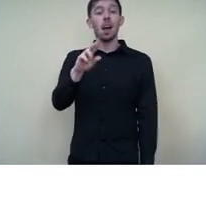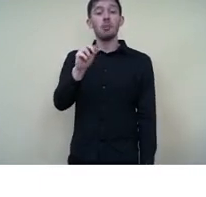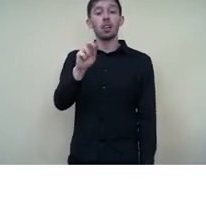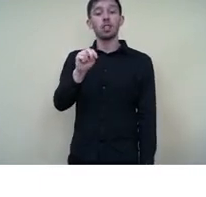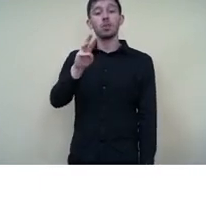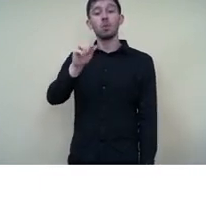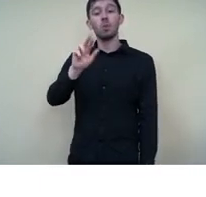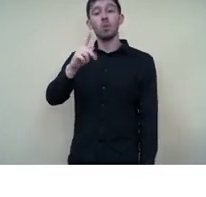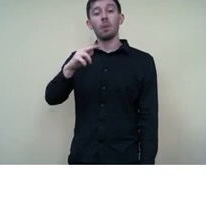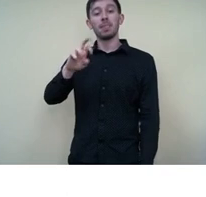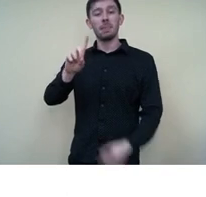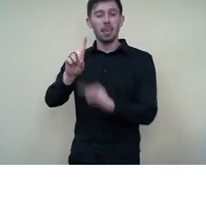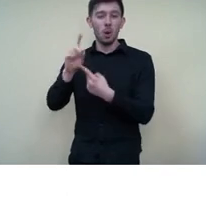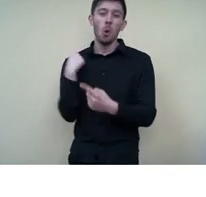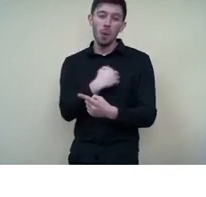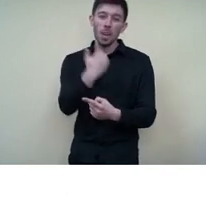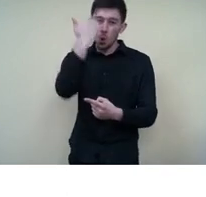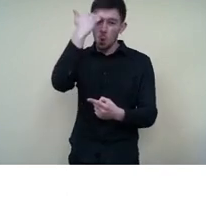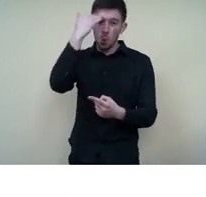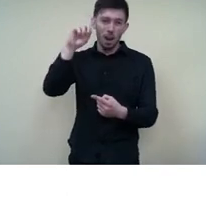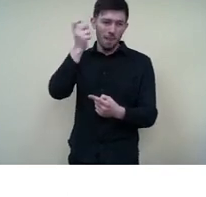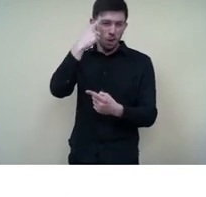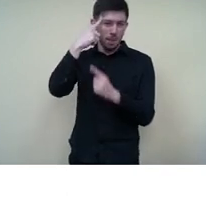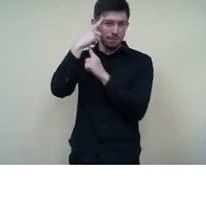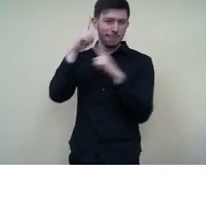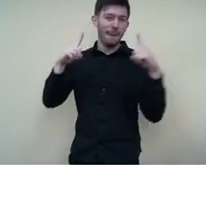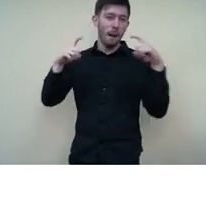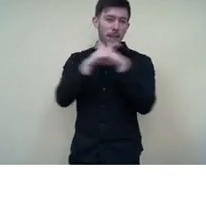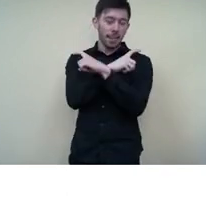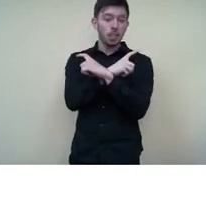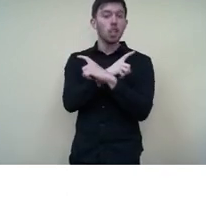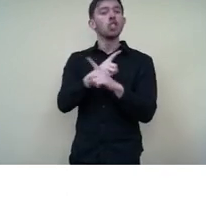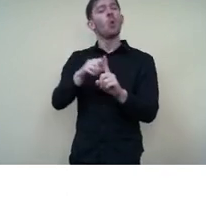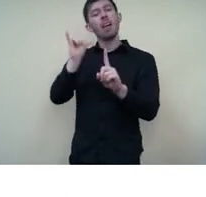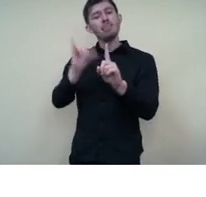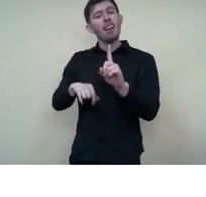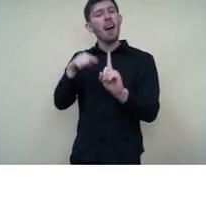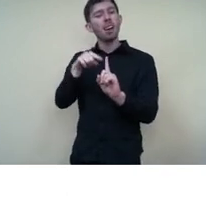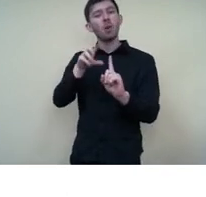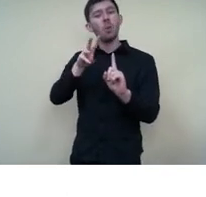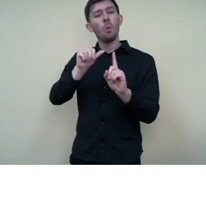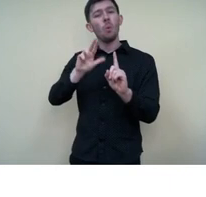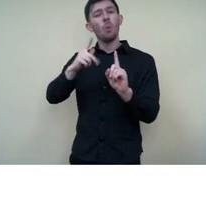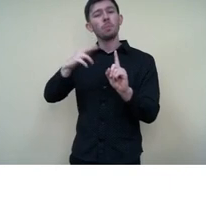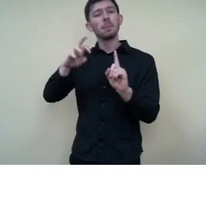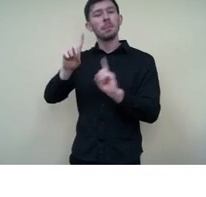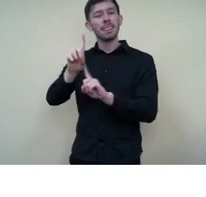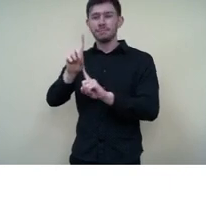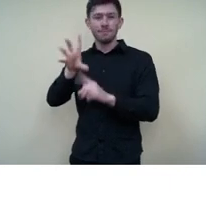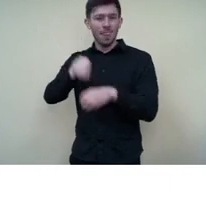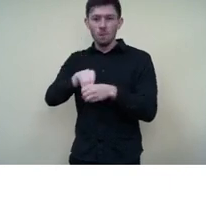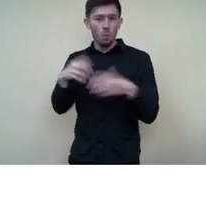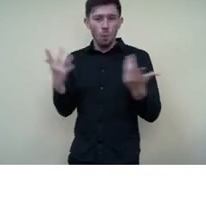government's complicated, as a lot of us know. And so let's really unpack, what is Operation Warp Speed? What does it entail? What is